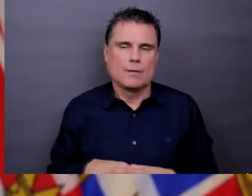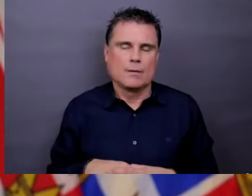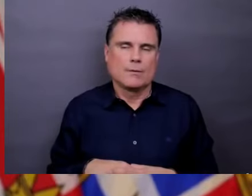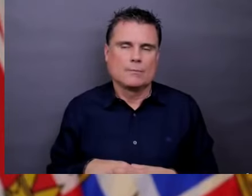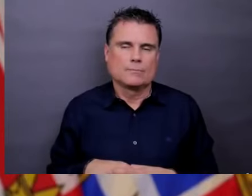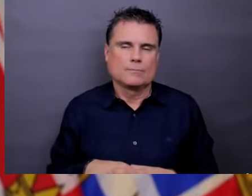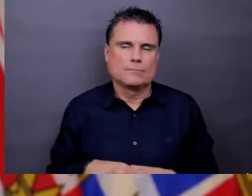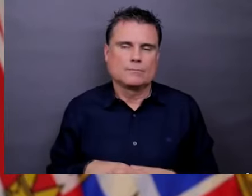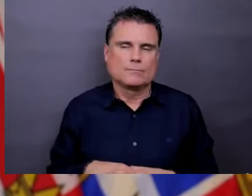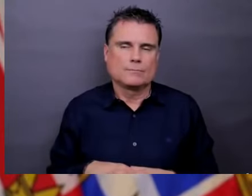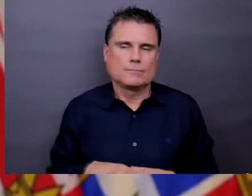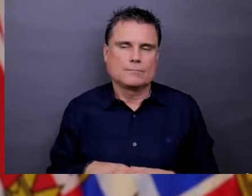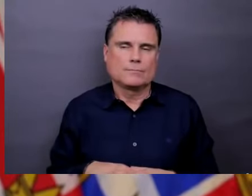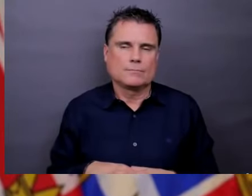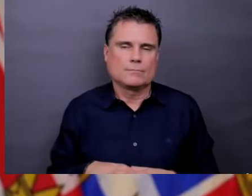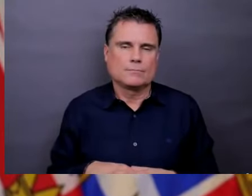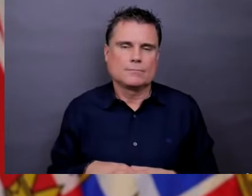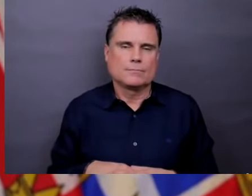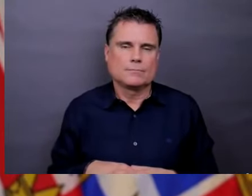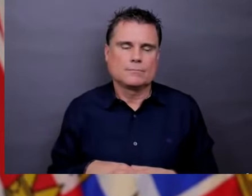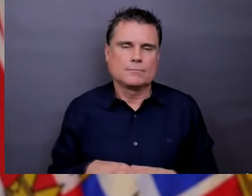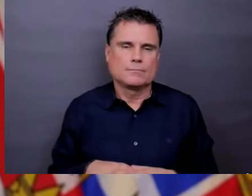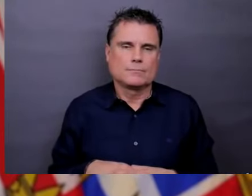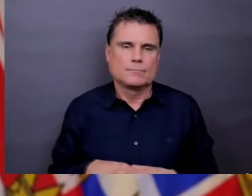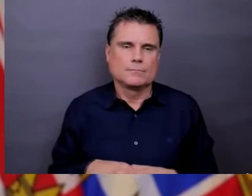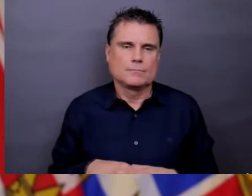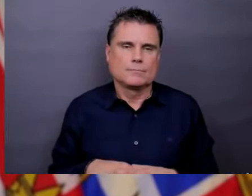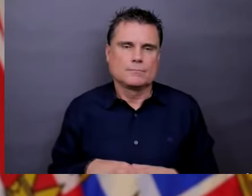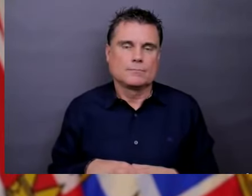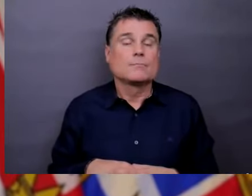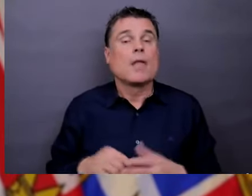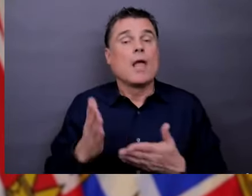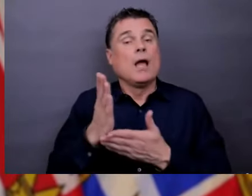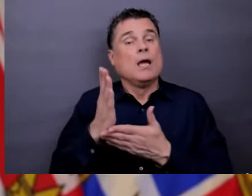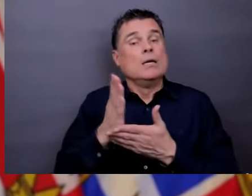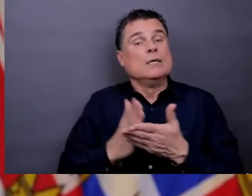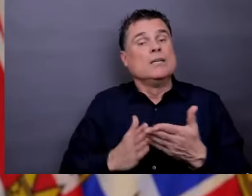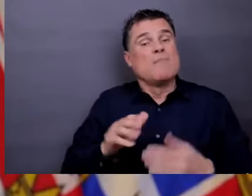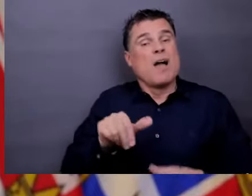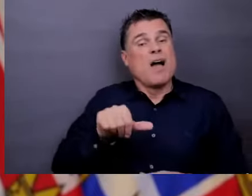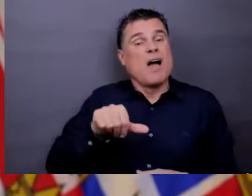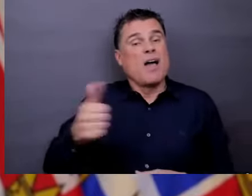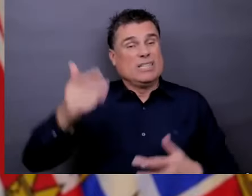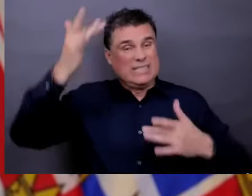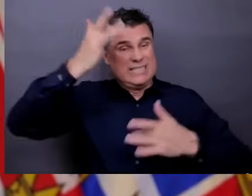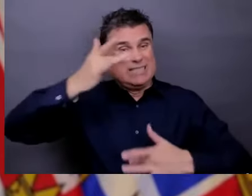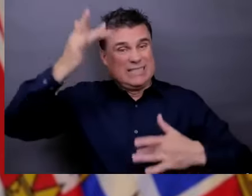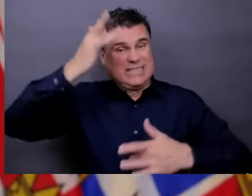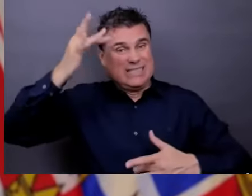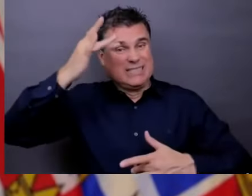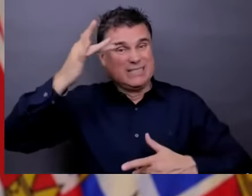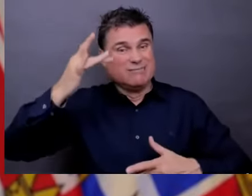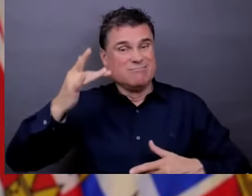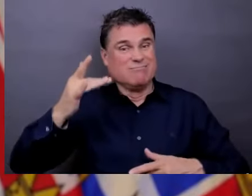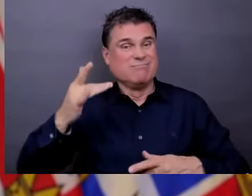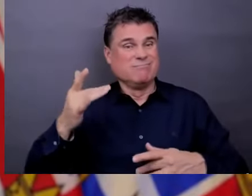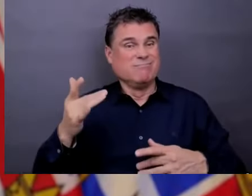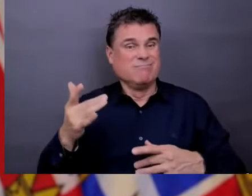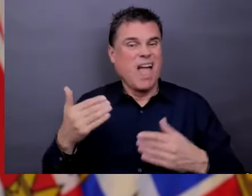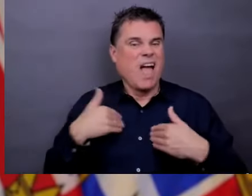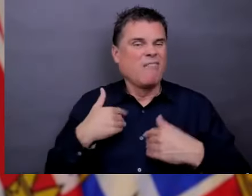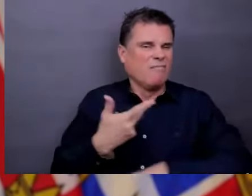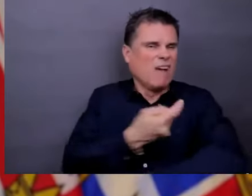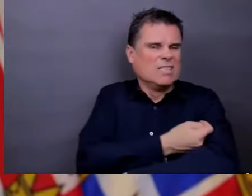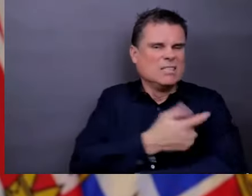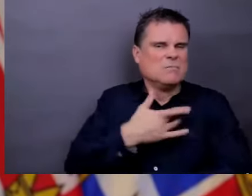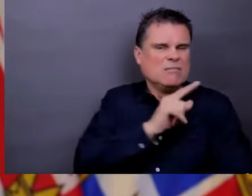is not the case with these new vaccines, which is really why I'm so excited about them. They work well in older people